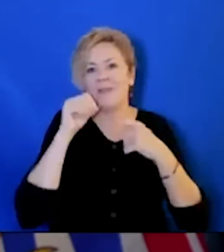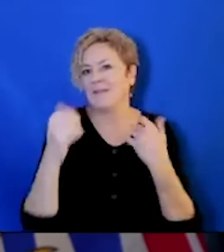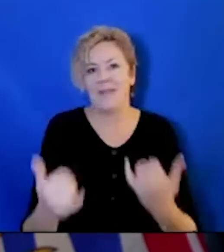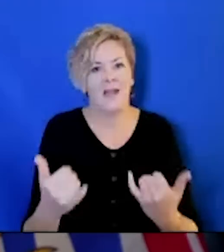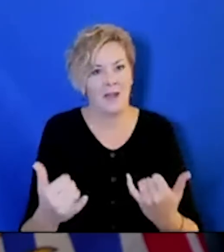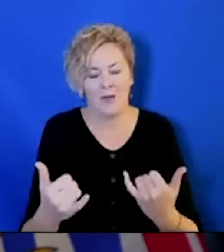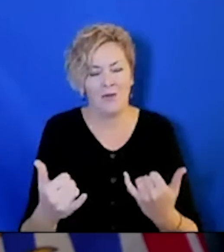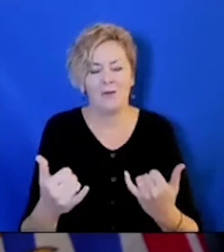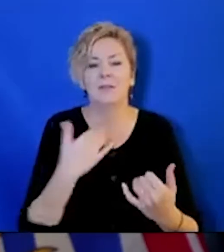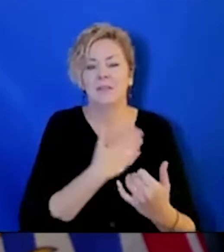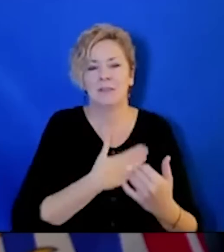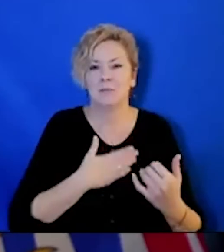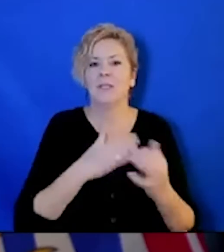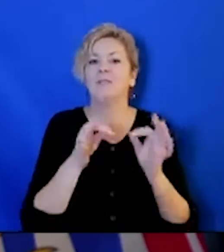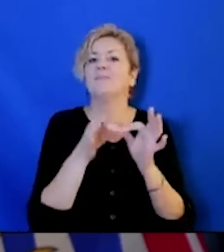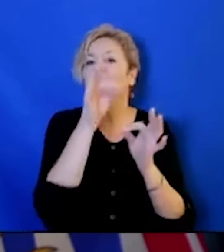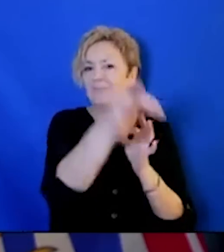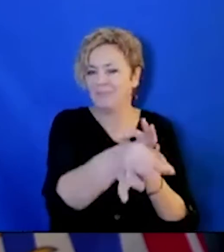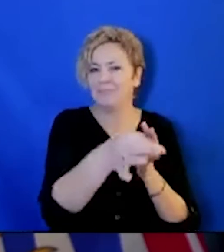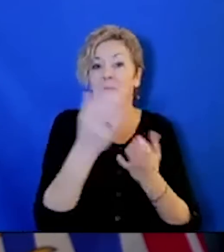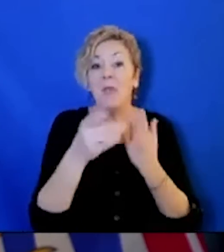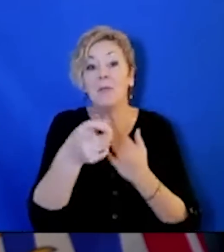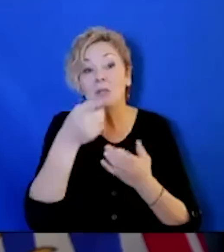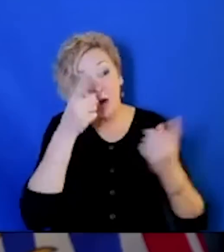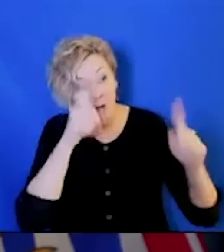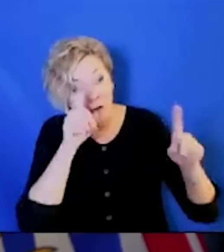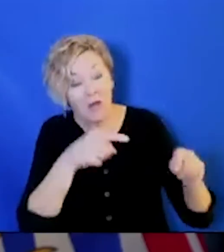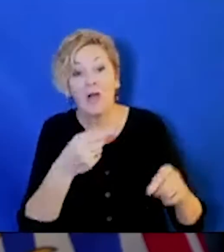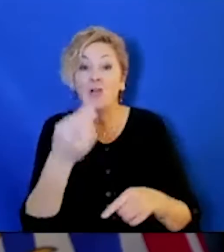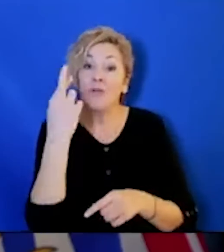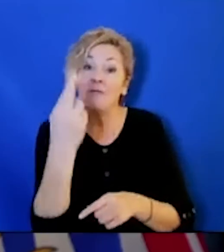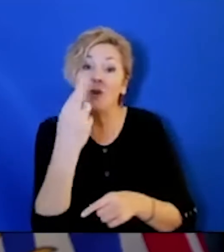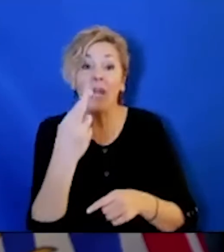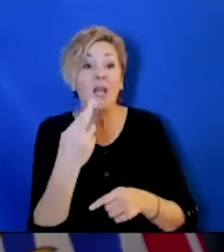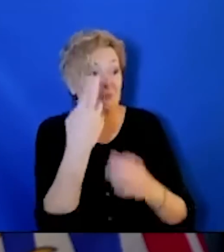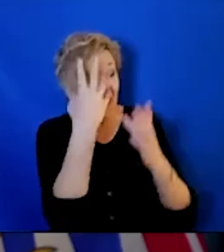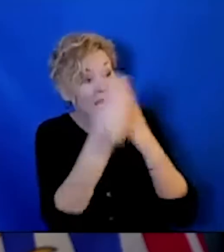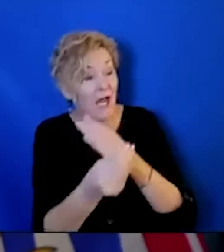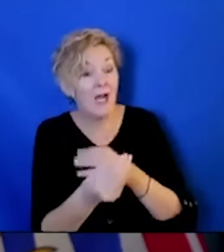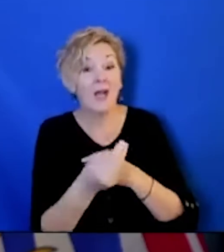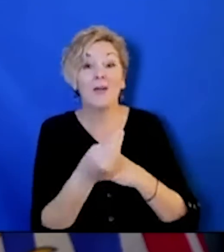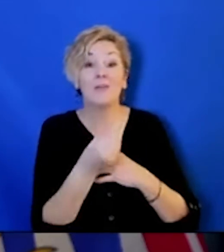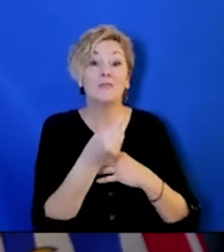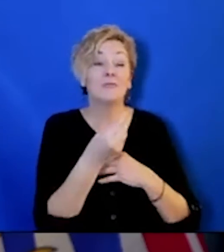your backyard barbecue. Postpone that brunch with your good friends until another time.